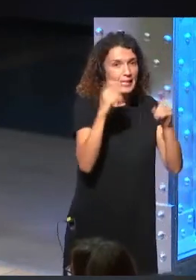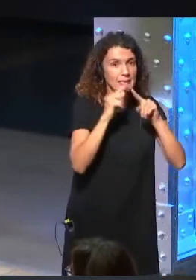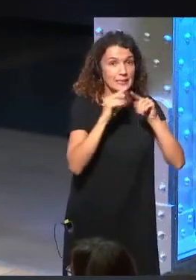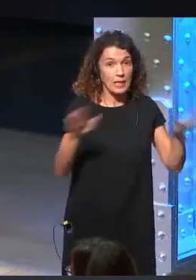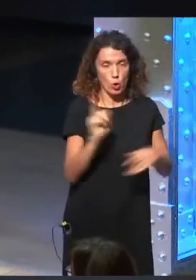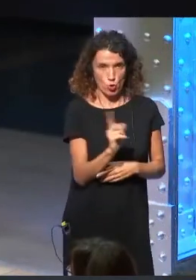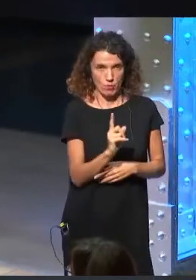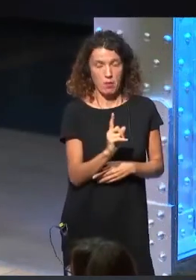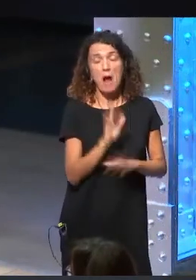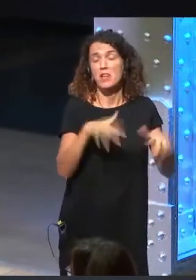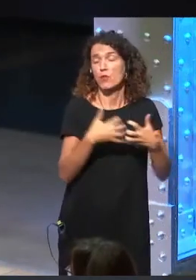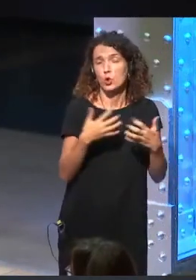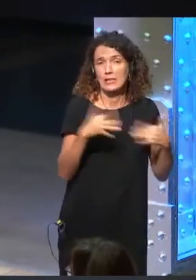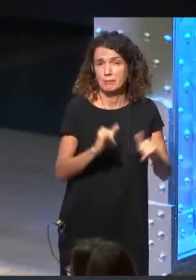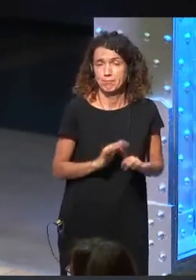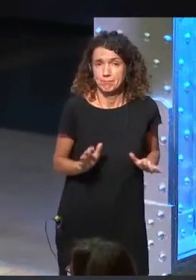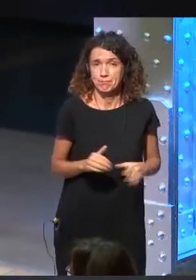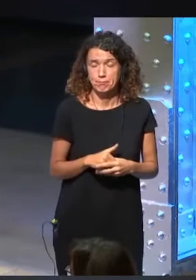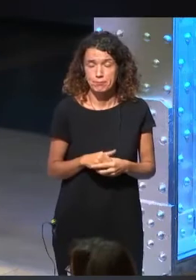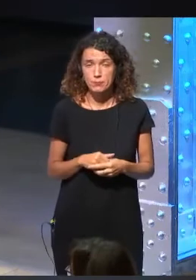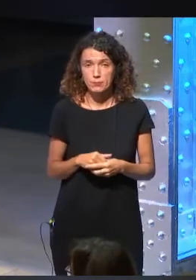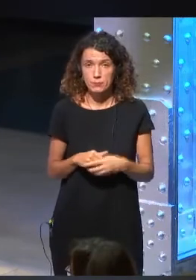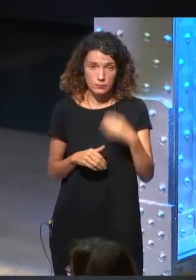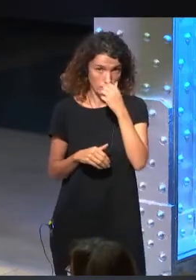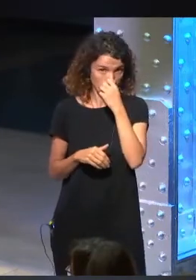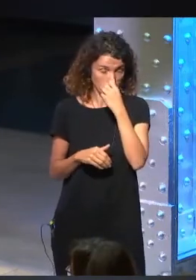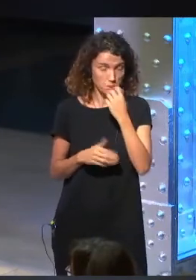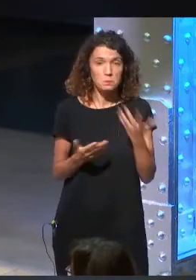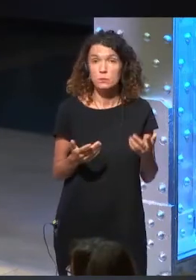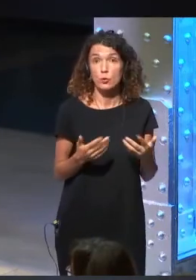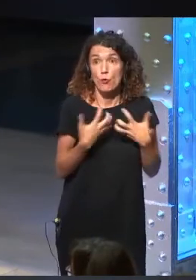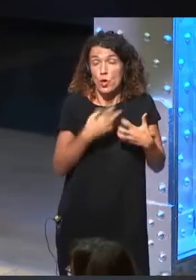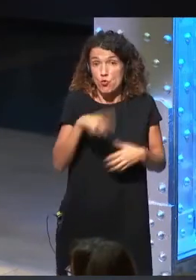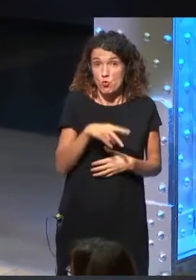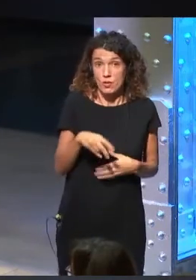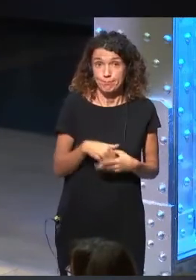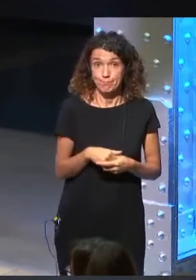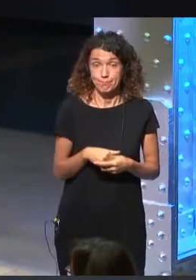it never worked. It really, really never worked. And